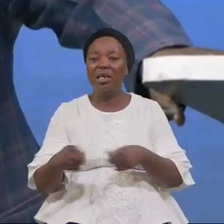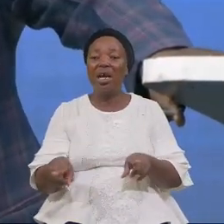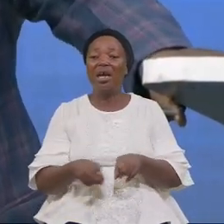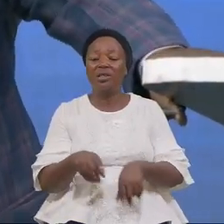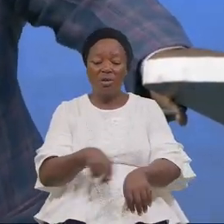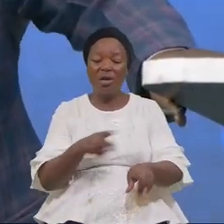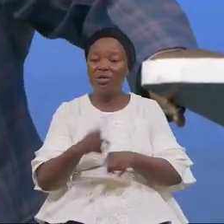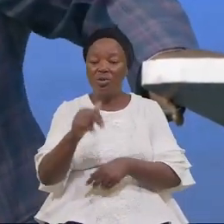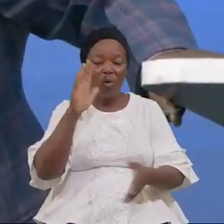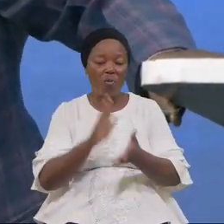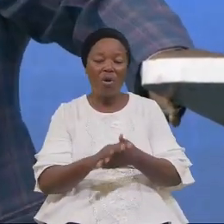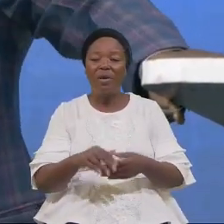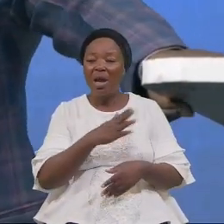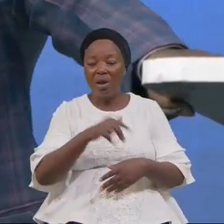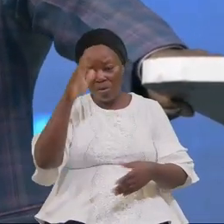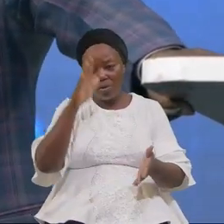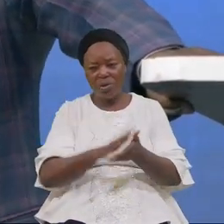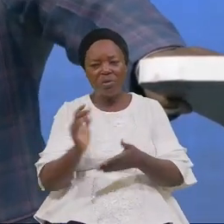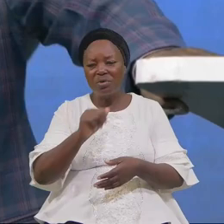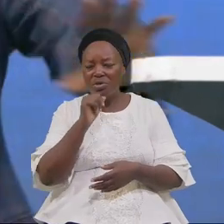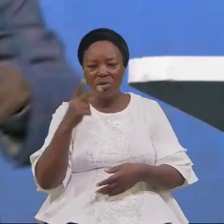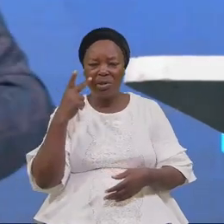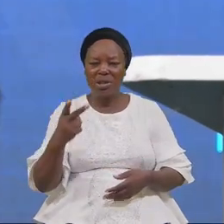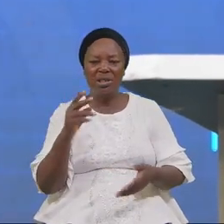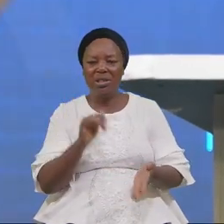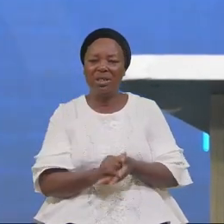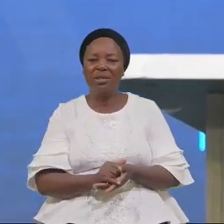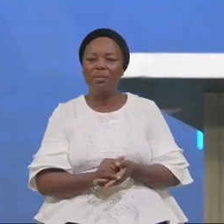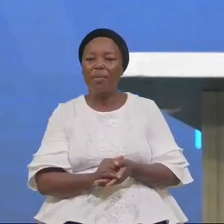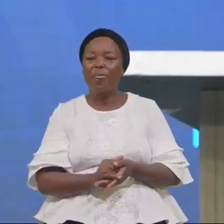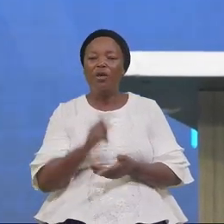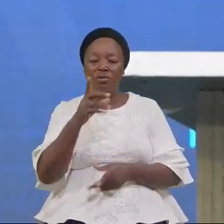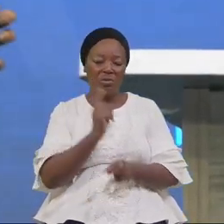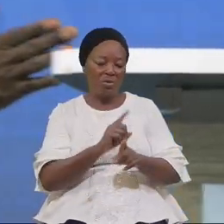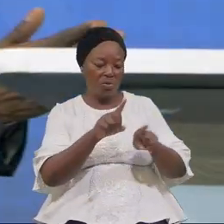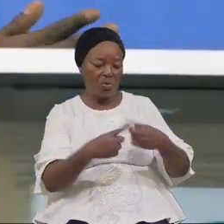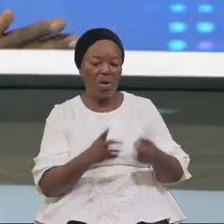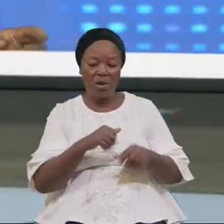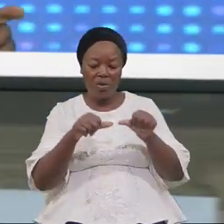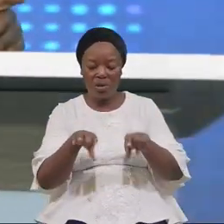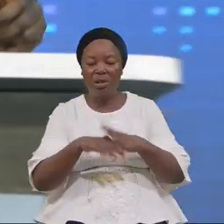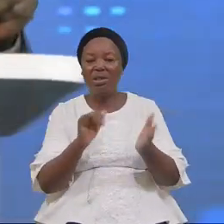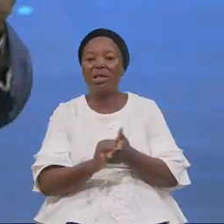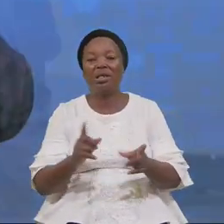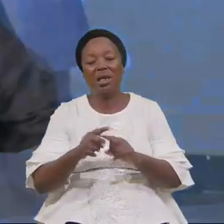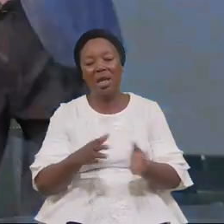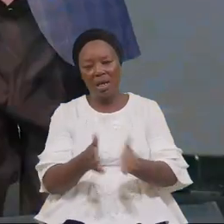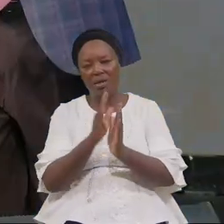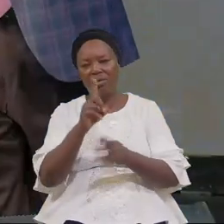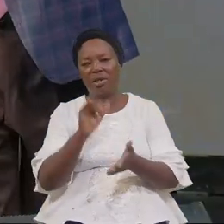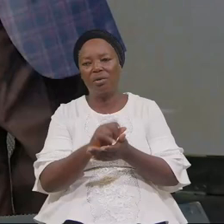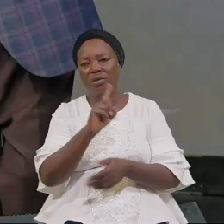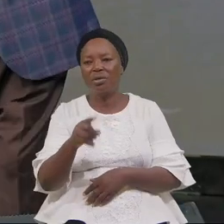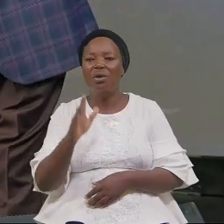see, as long as husband cannot see, you just go ahead. And I ask you, will you